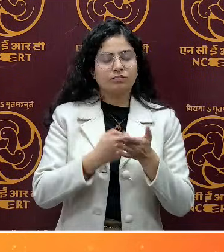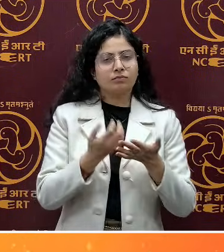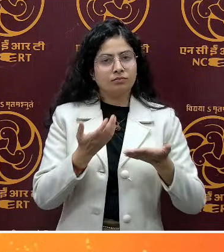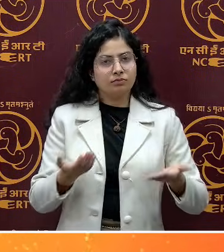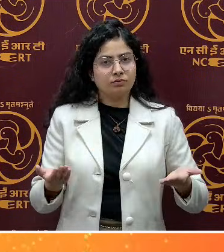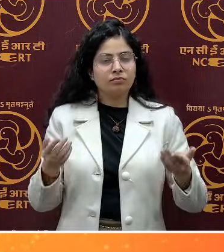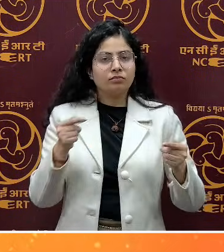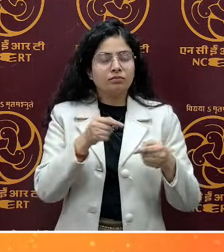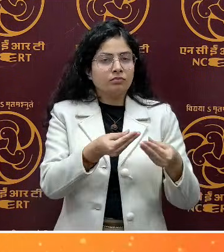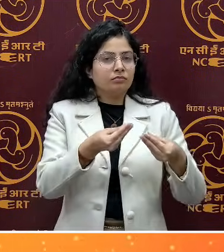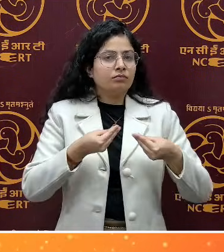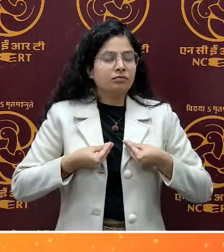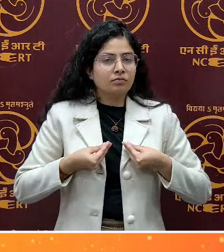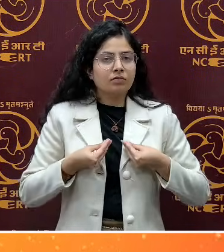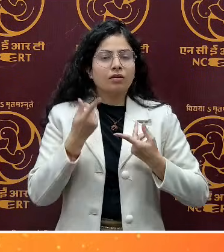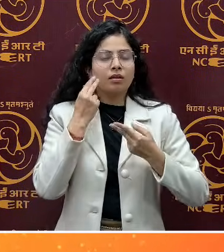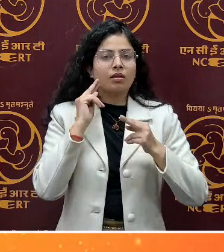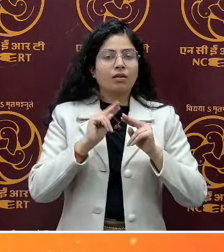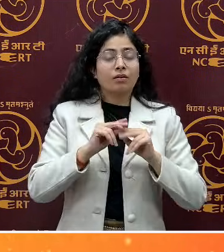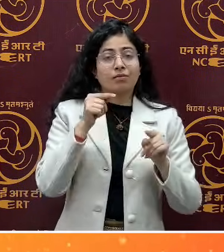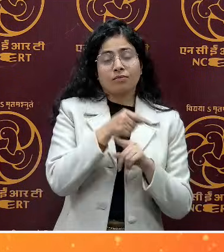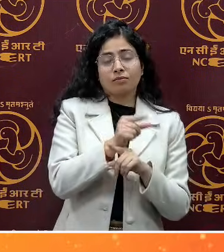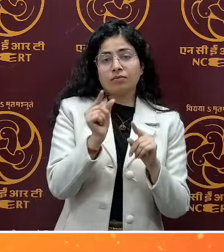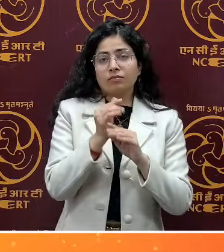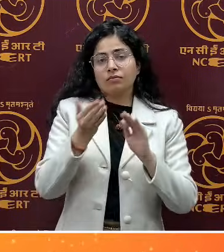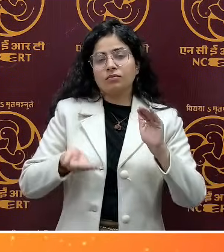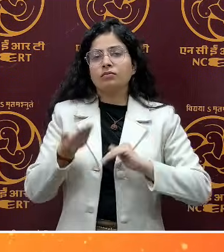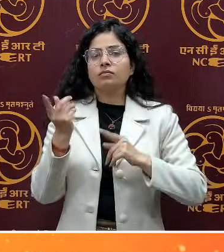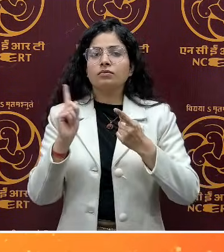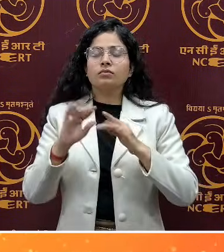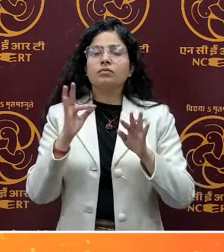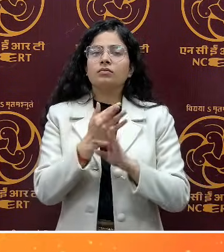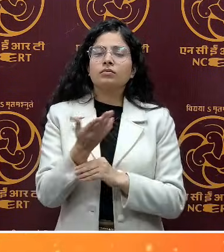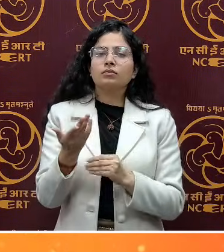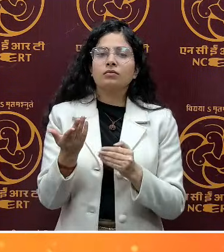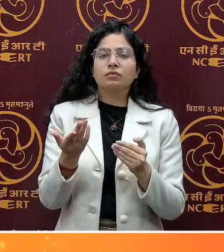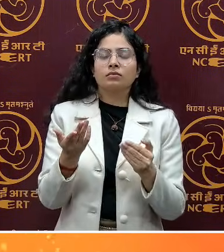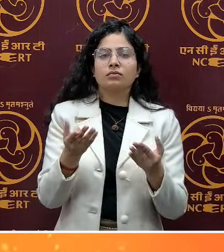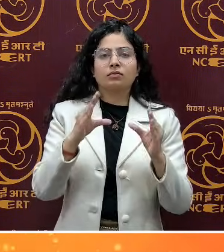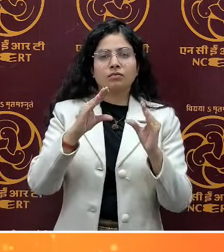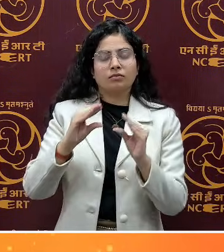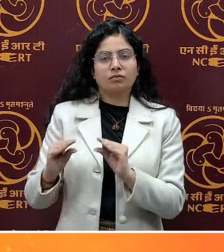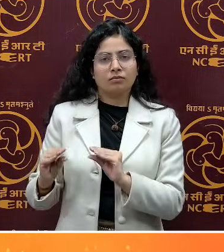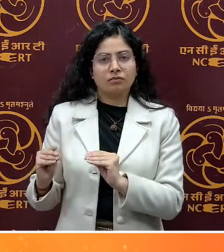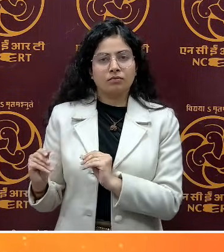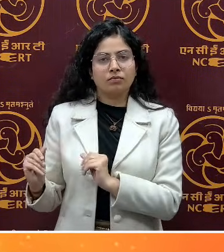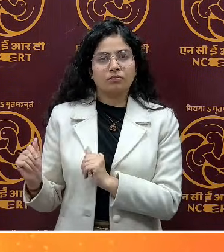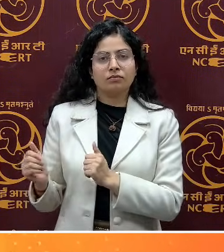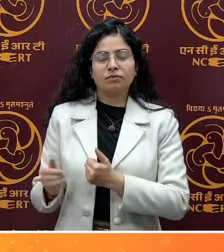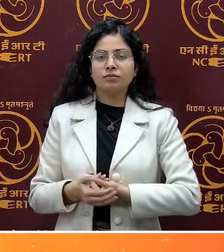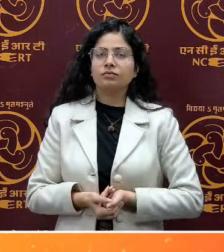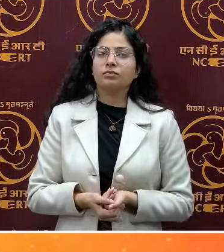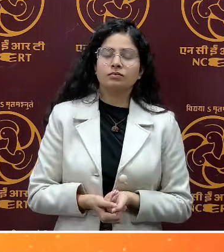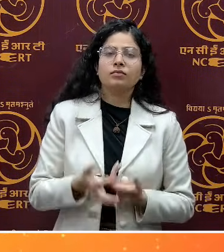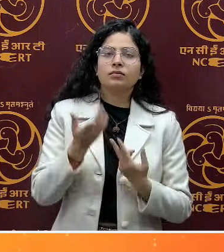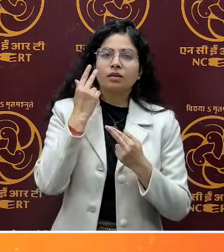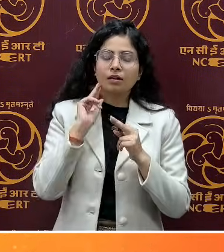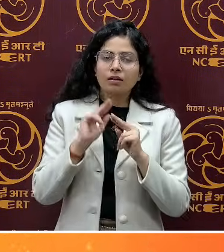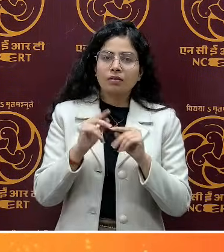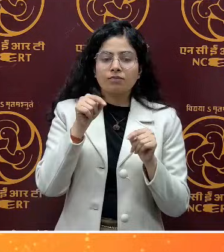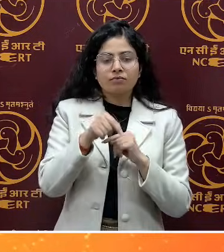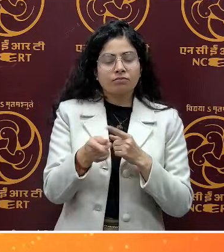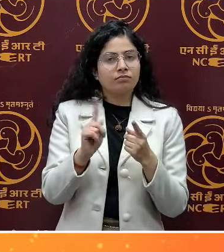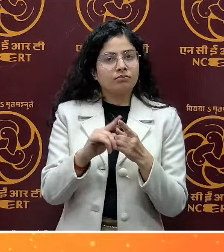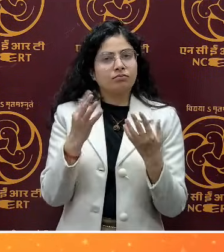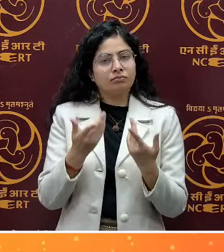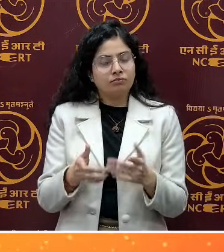are available, when they are overused, what will happen? Ultimately, they get finished. And if that is